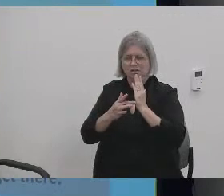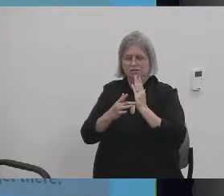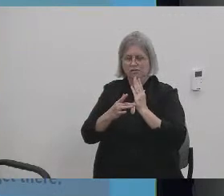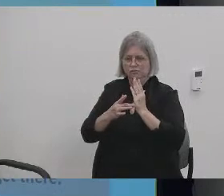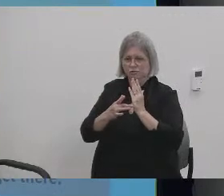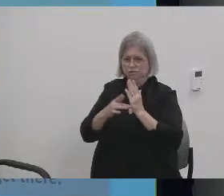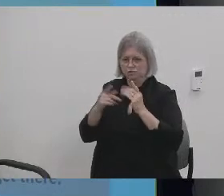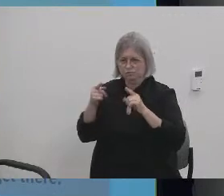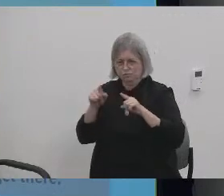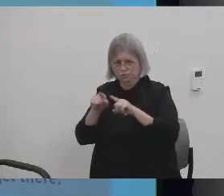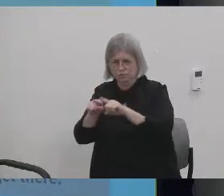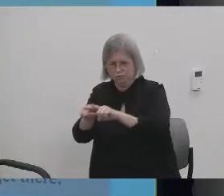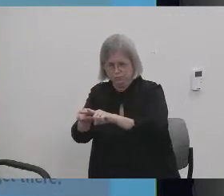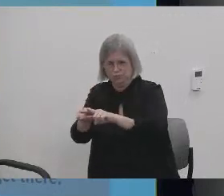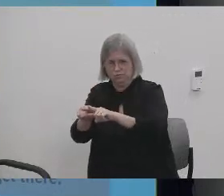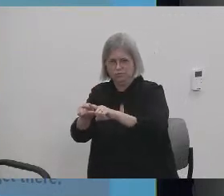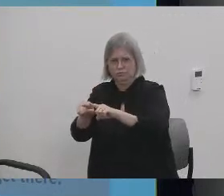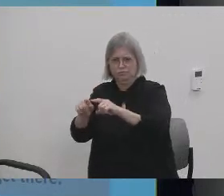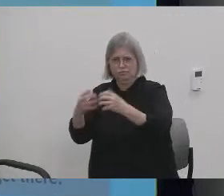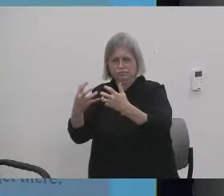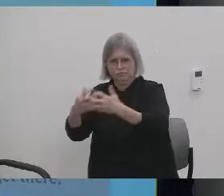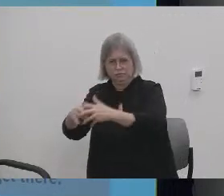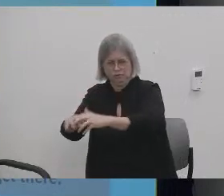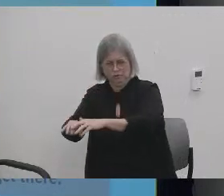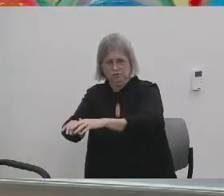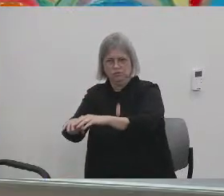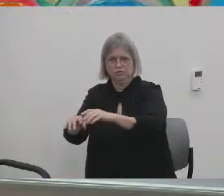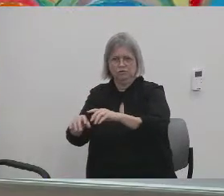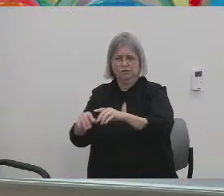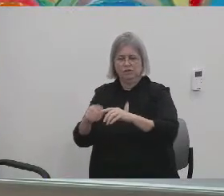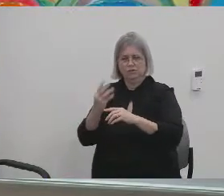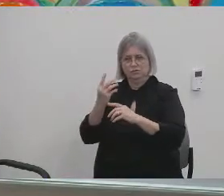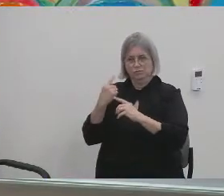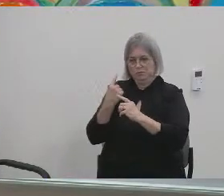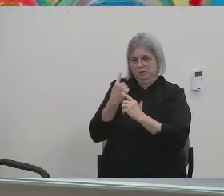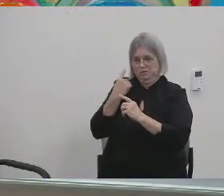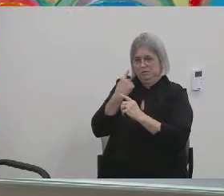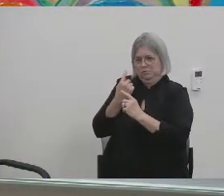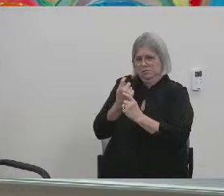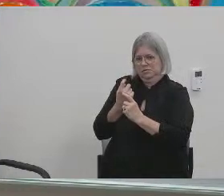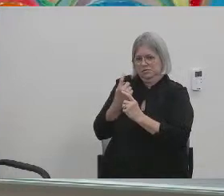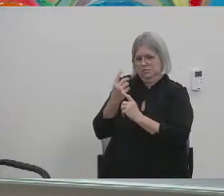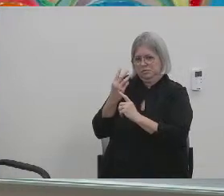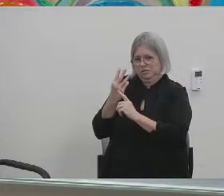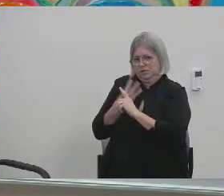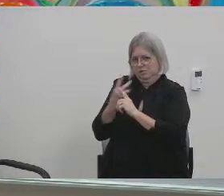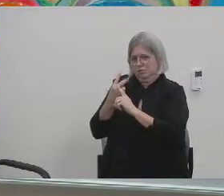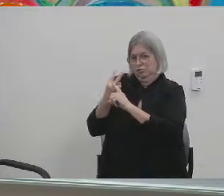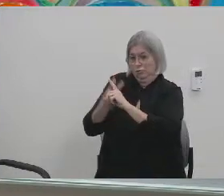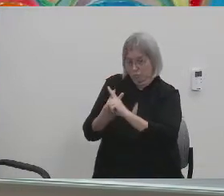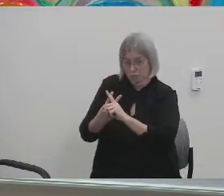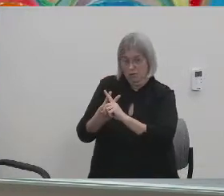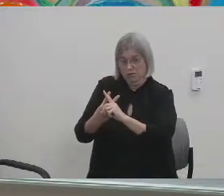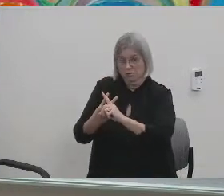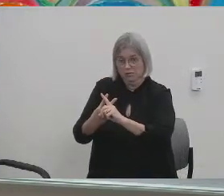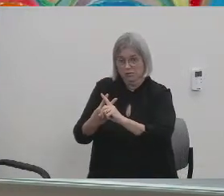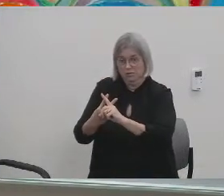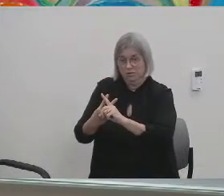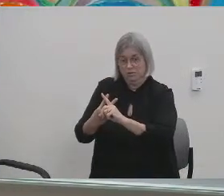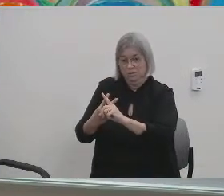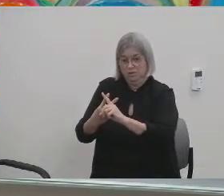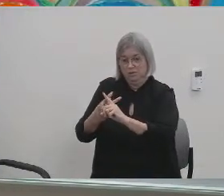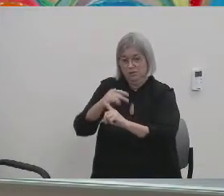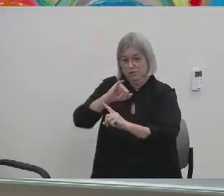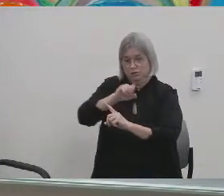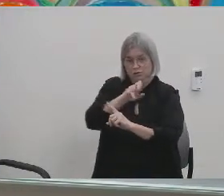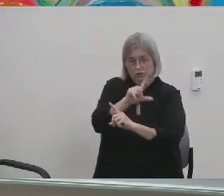side-by-side integration. So over the last 6 months, most importantly over the last 2 months, not only Jill,